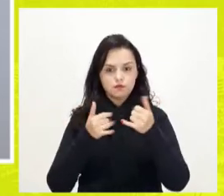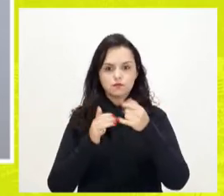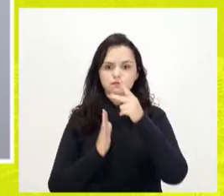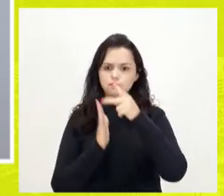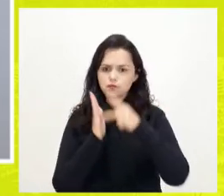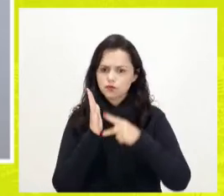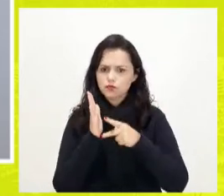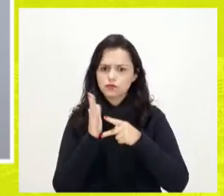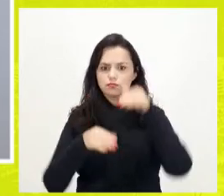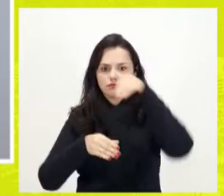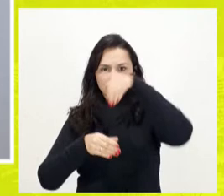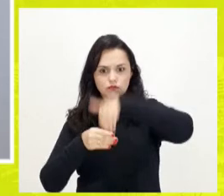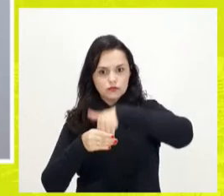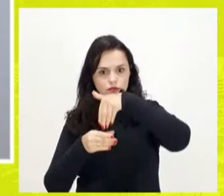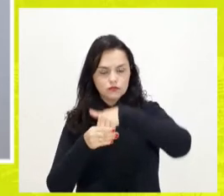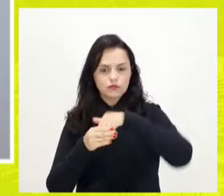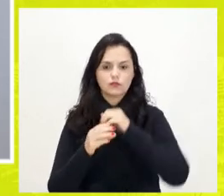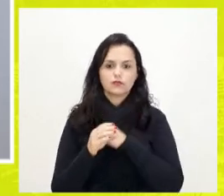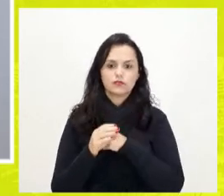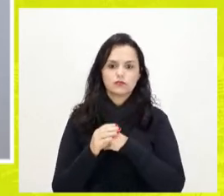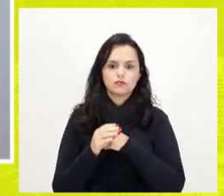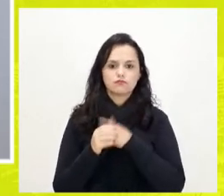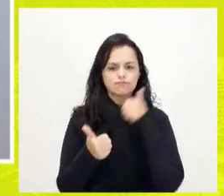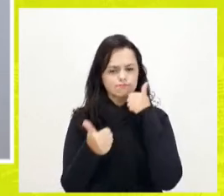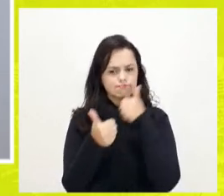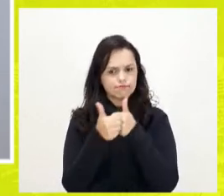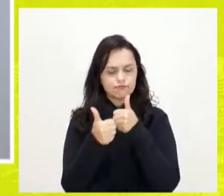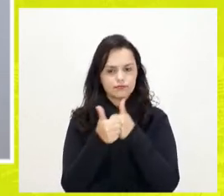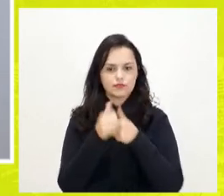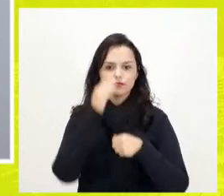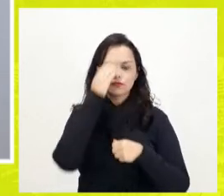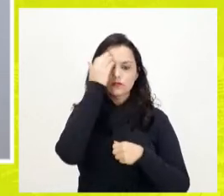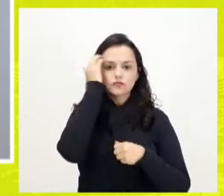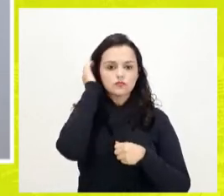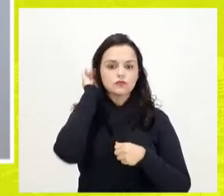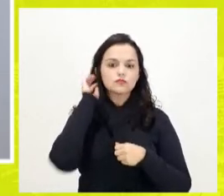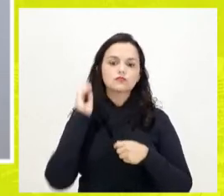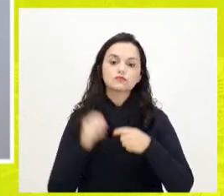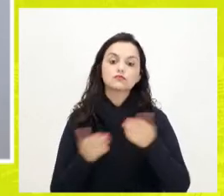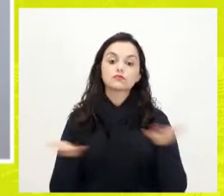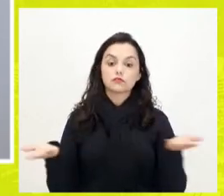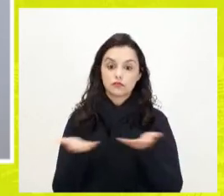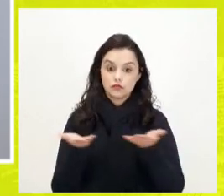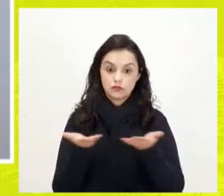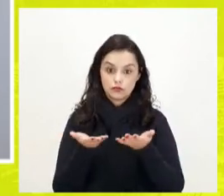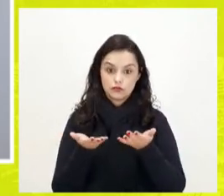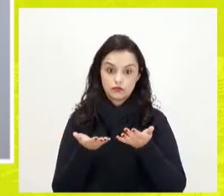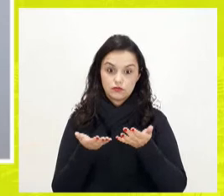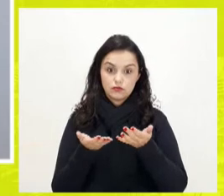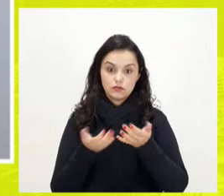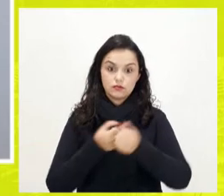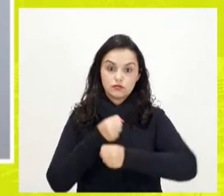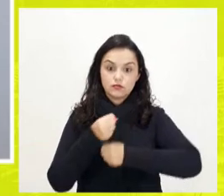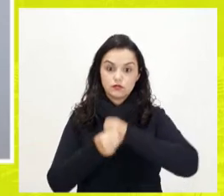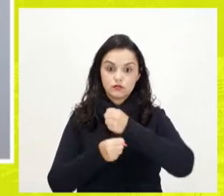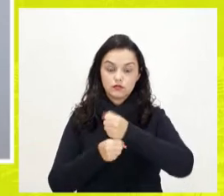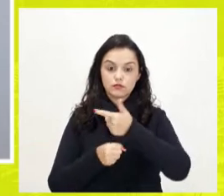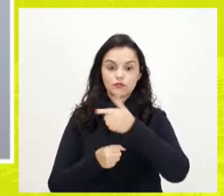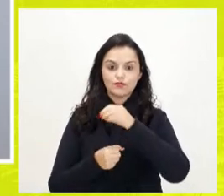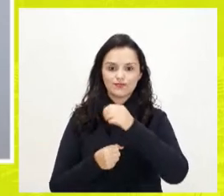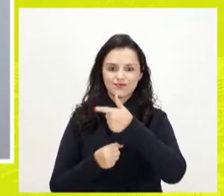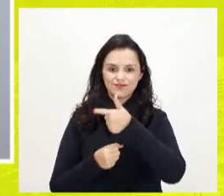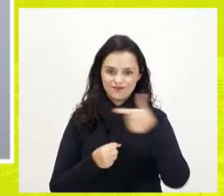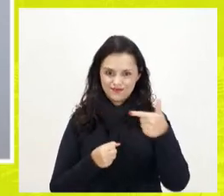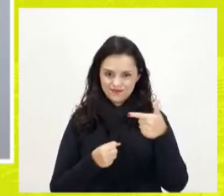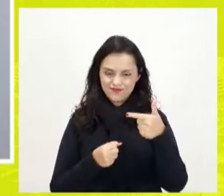skills to have a channel in which we were more were closer to each other and for